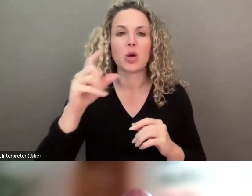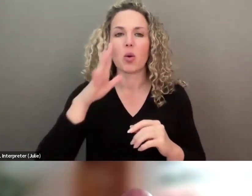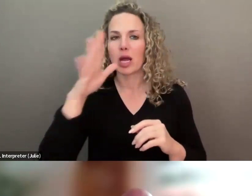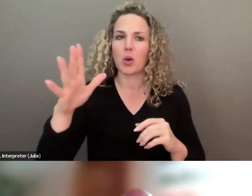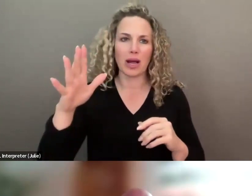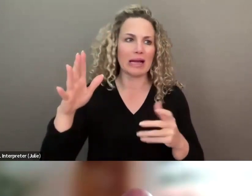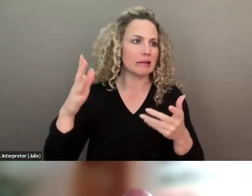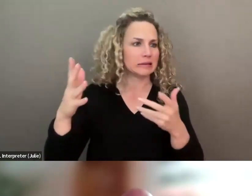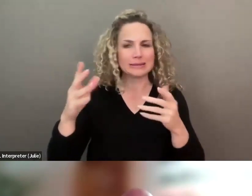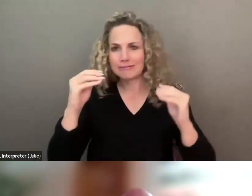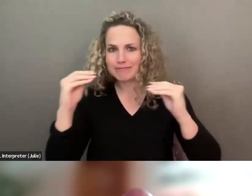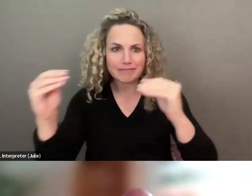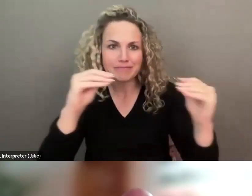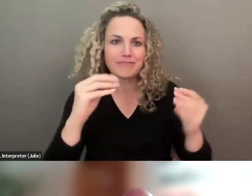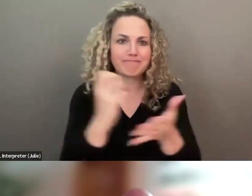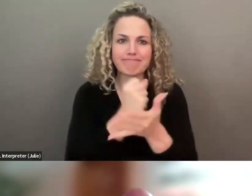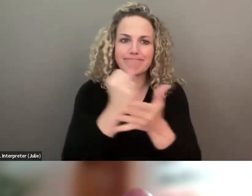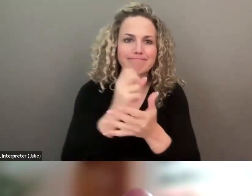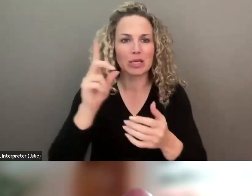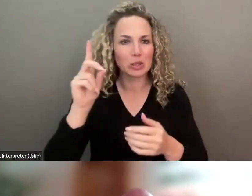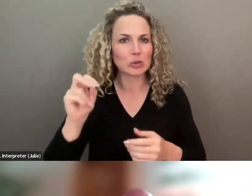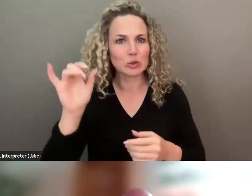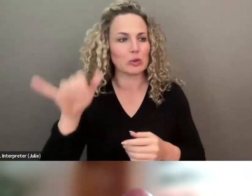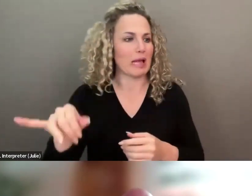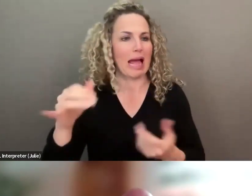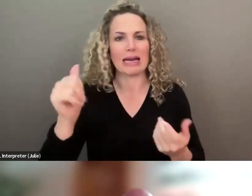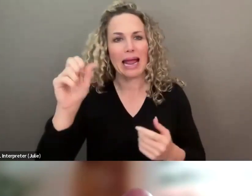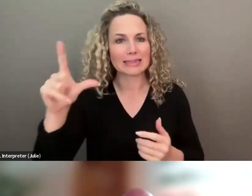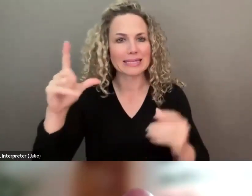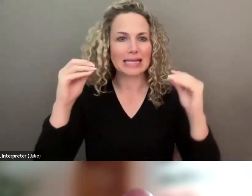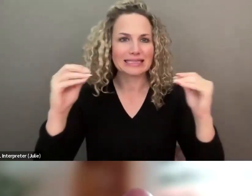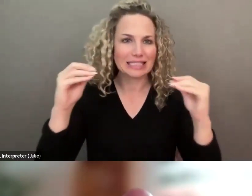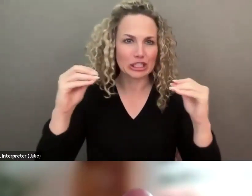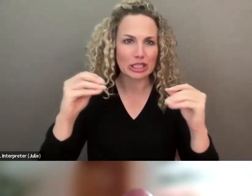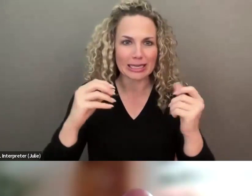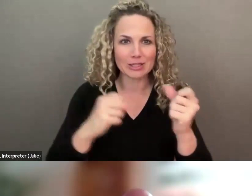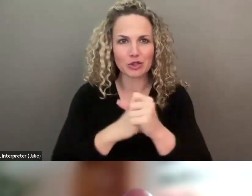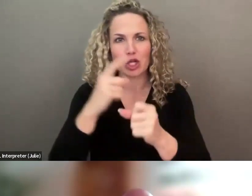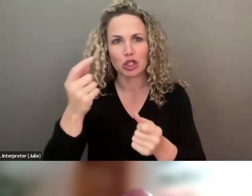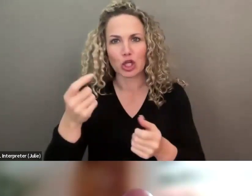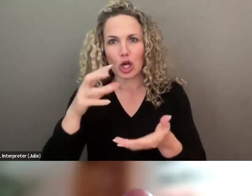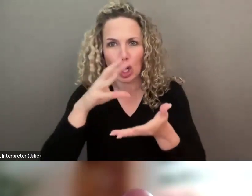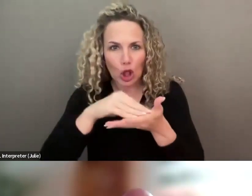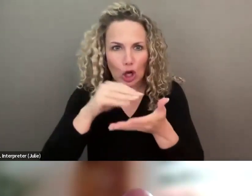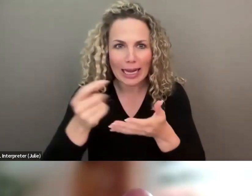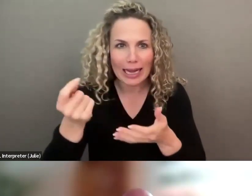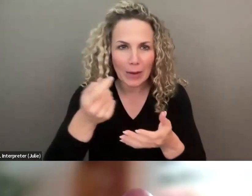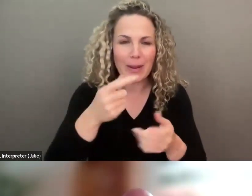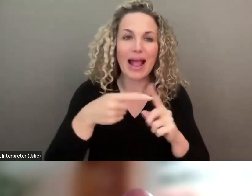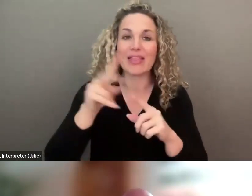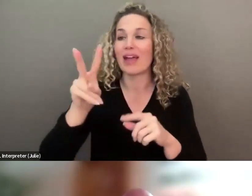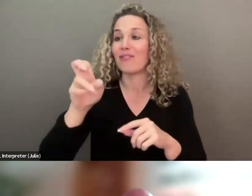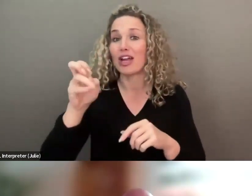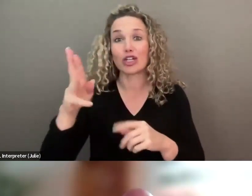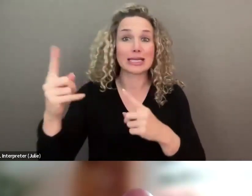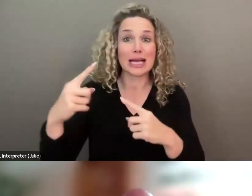conquer the ASL teaching structure. So you're learning a little bit here, but then vendors can come and meet with me